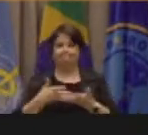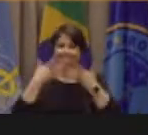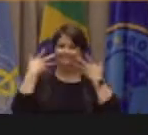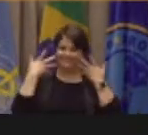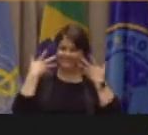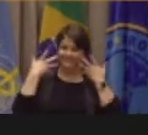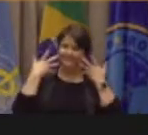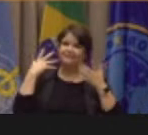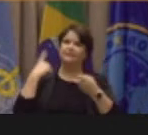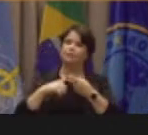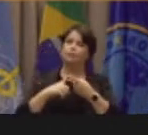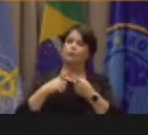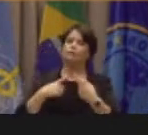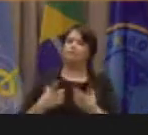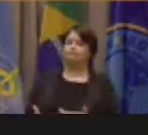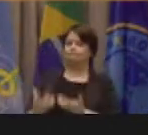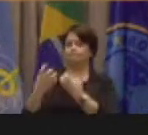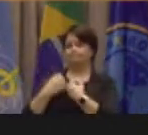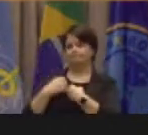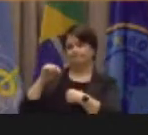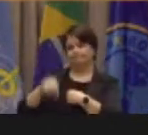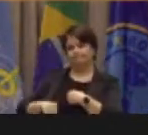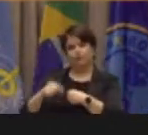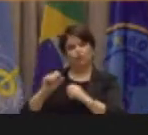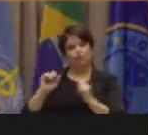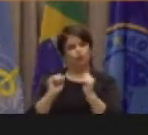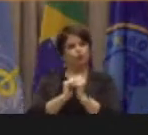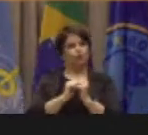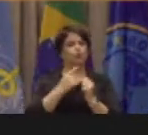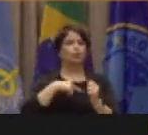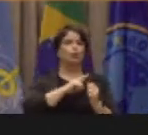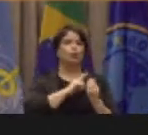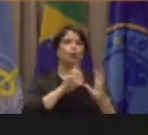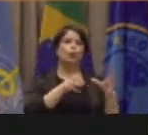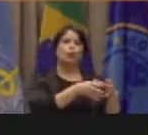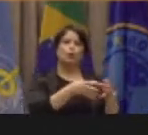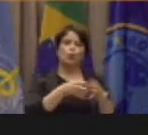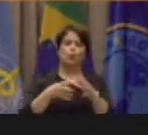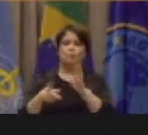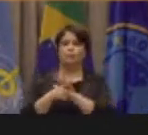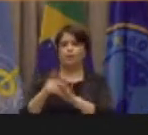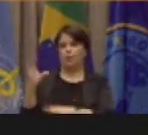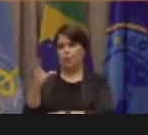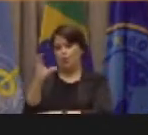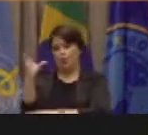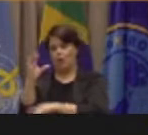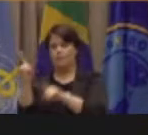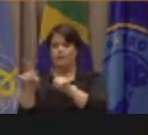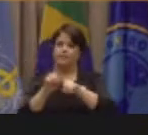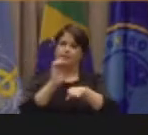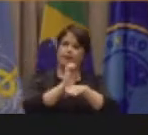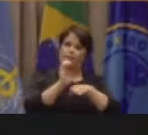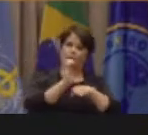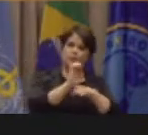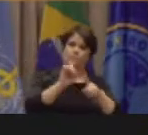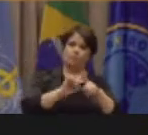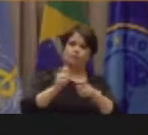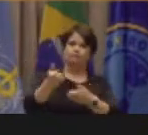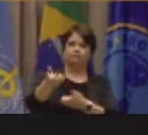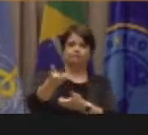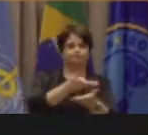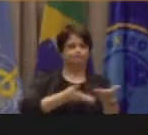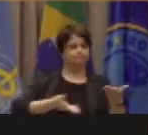how happy I am to have received all the delegation from Colombia and Ecuador for